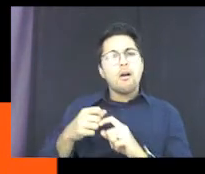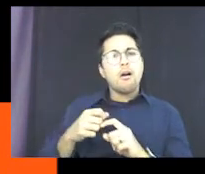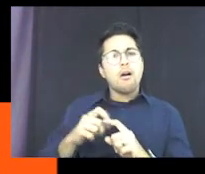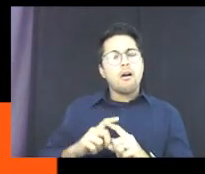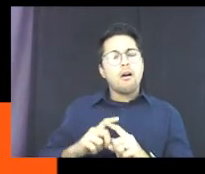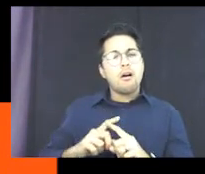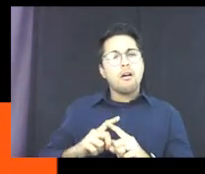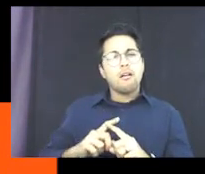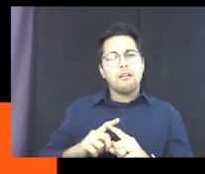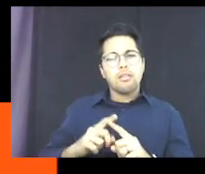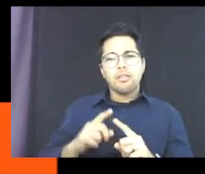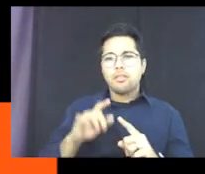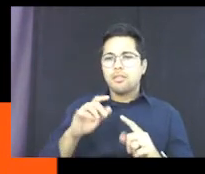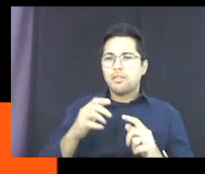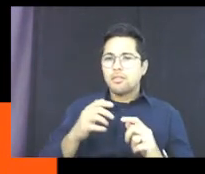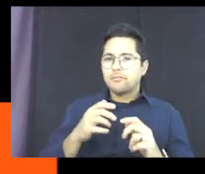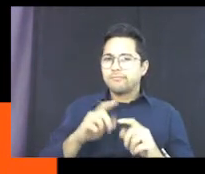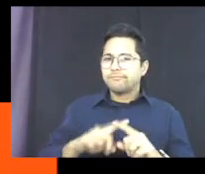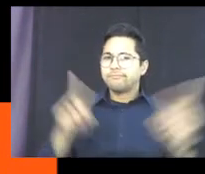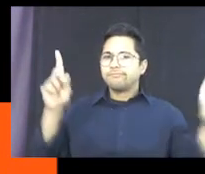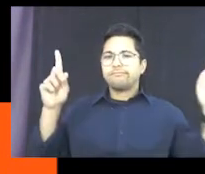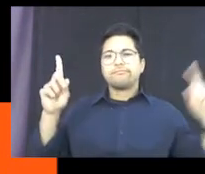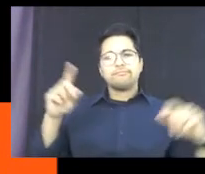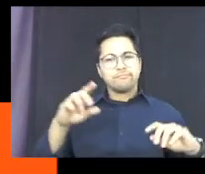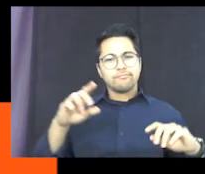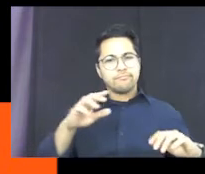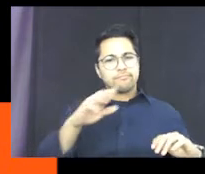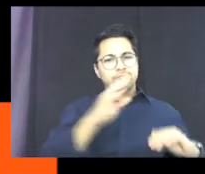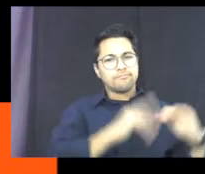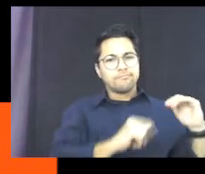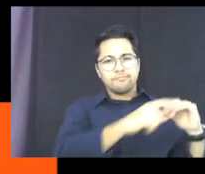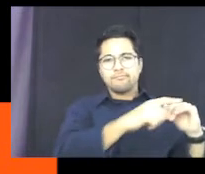the preferred friendships of neurotypical people.